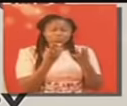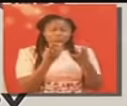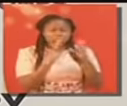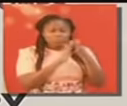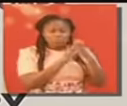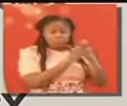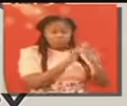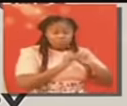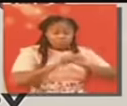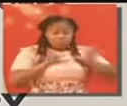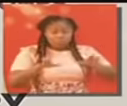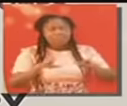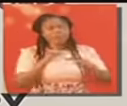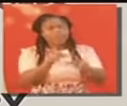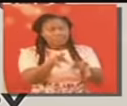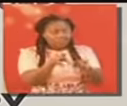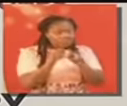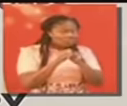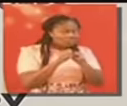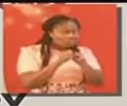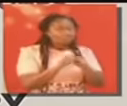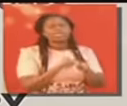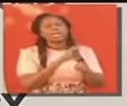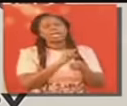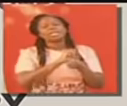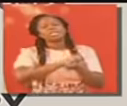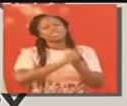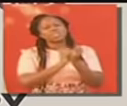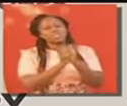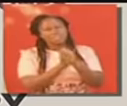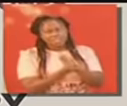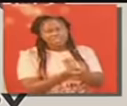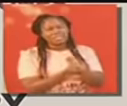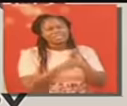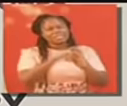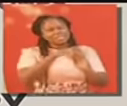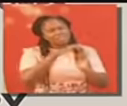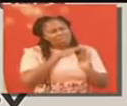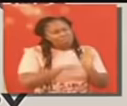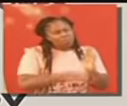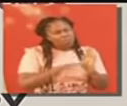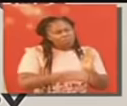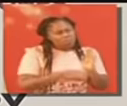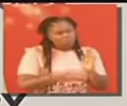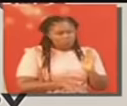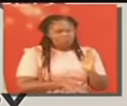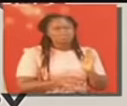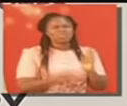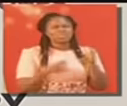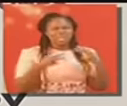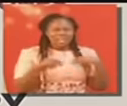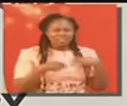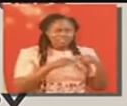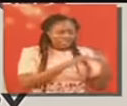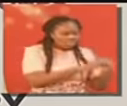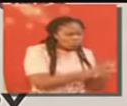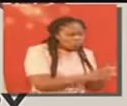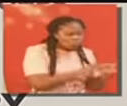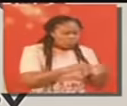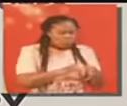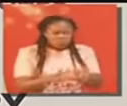back to cluster spread, we have to pay even more attention to our numbers, what do the numbers